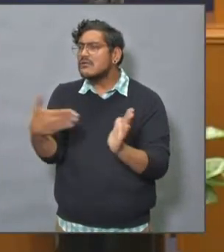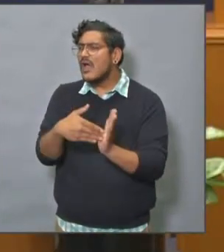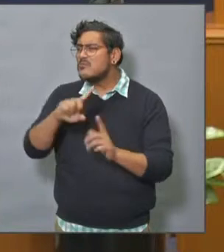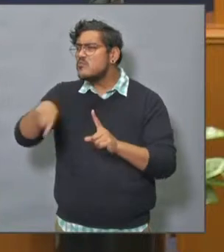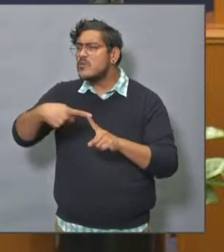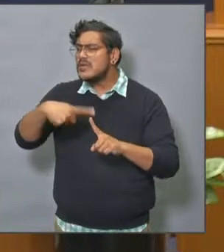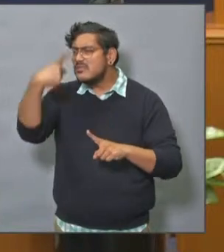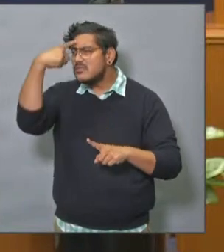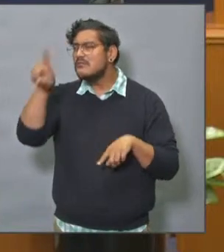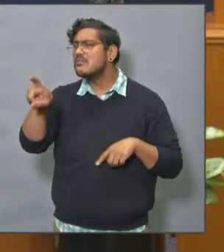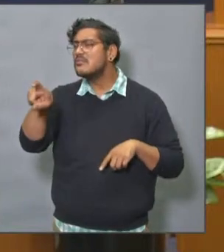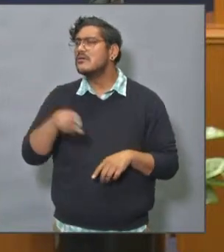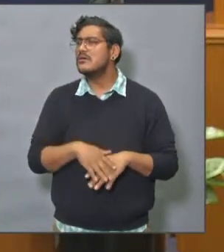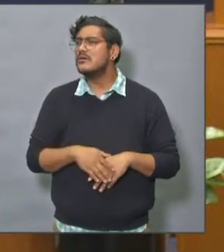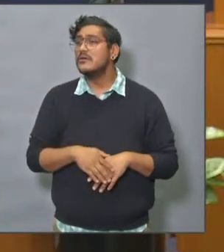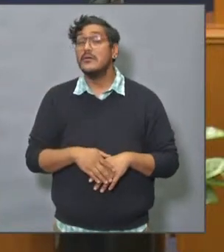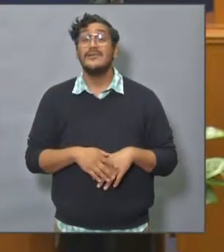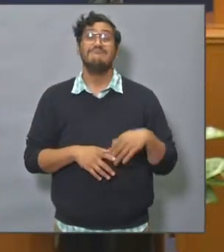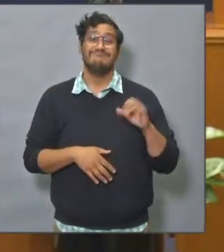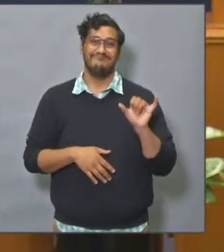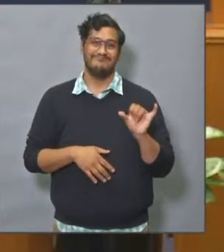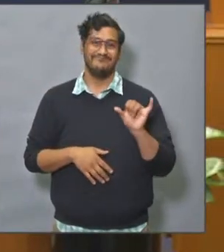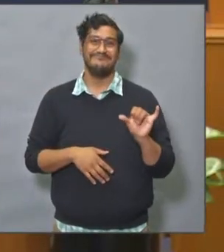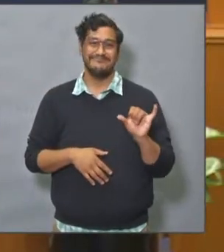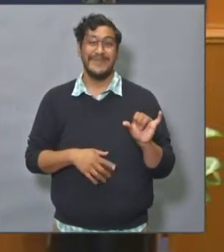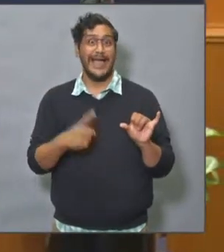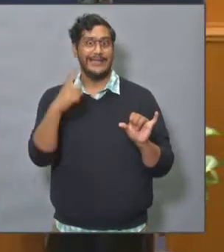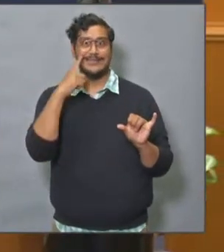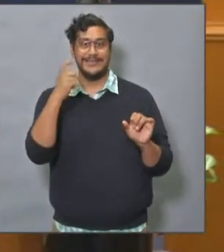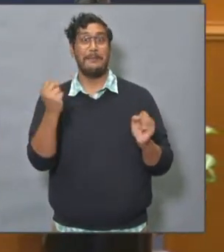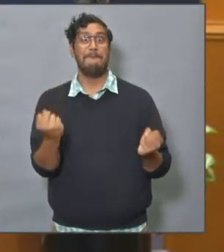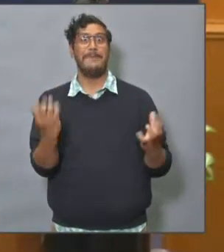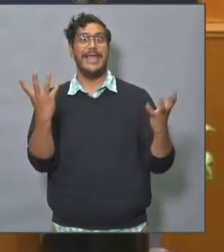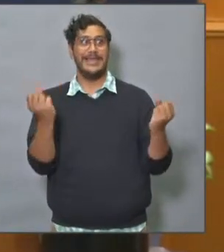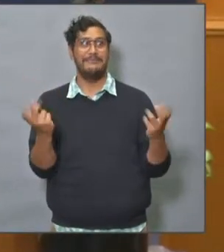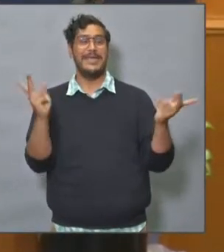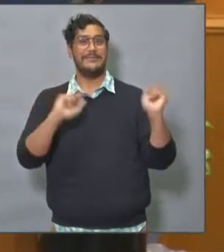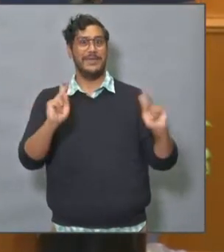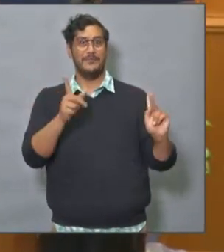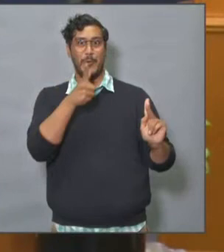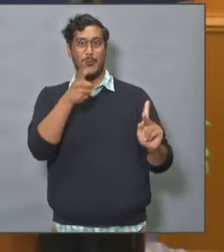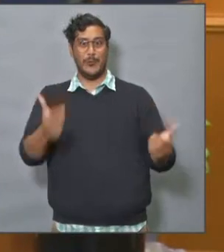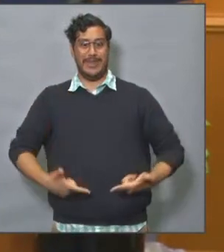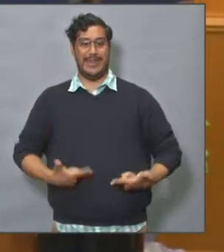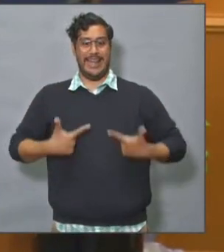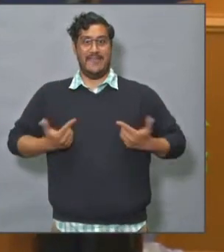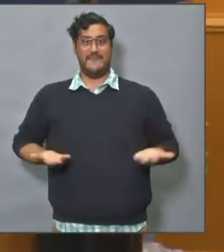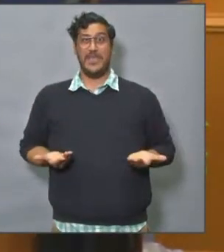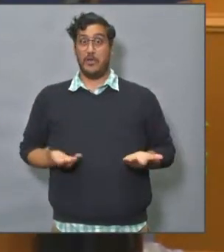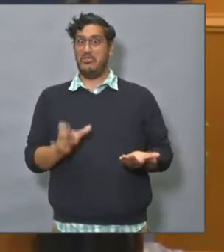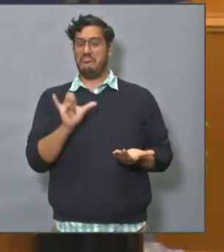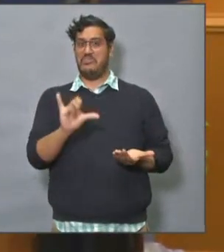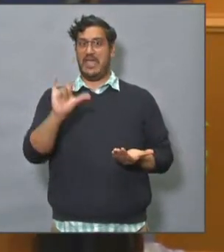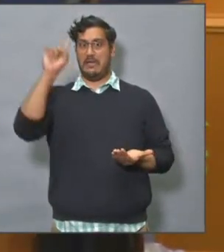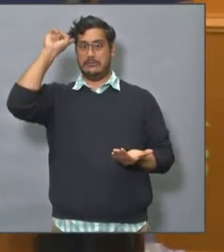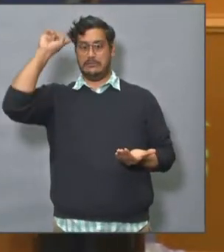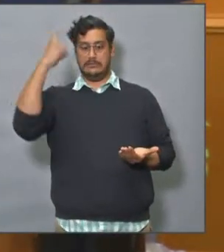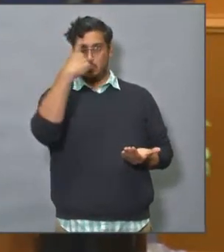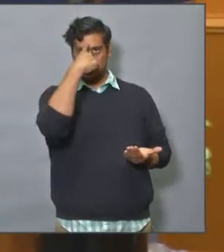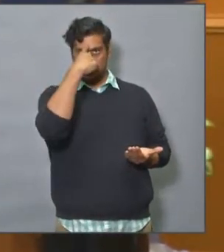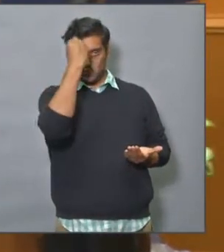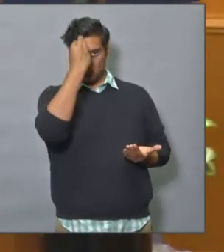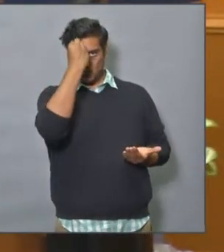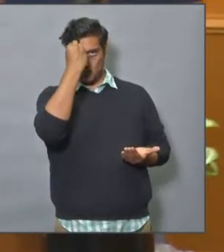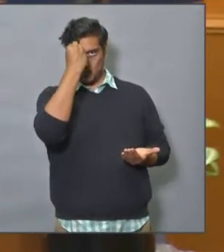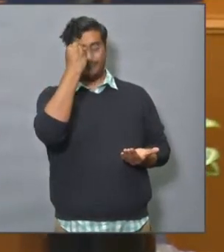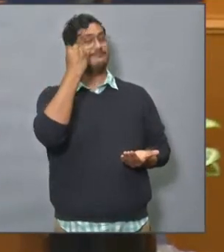Yeah, thanks so much for that question. I'm sure it's top of mind with almost everybody who lives here and works here. We can't take anything off